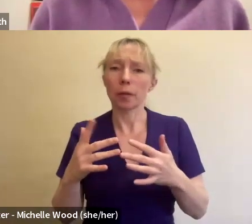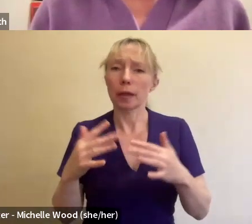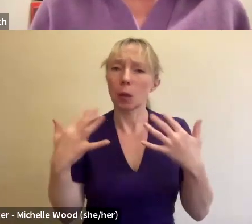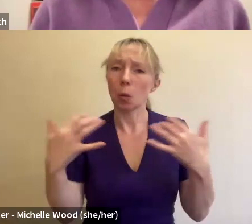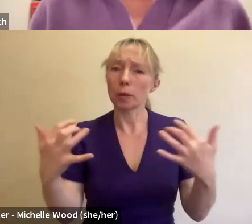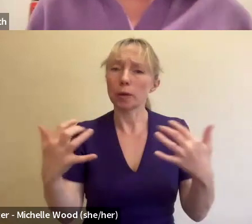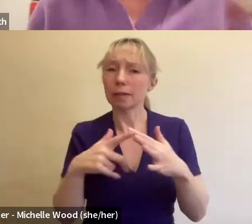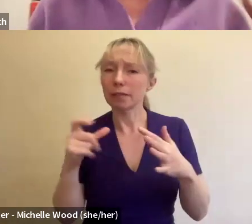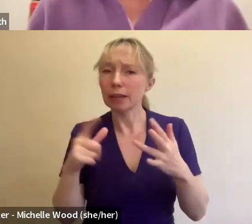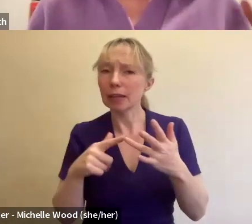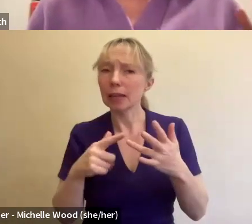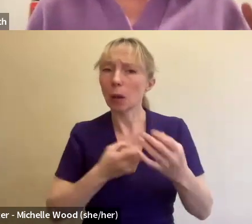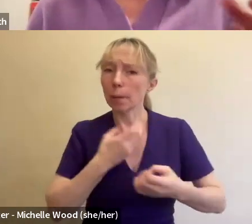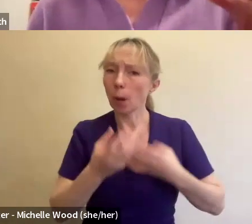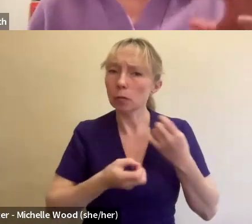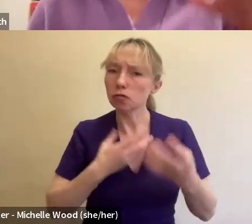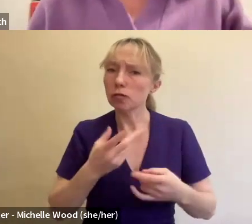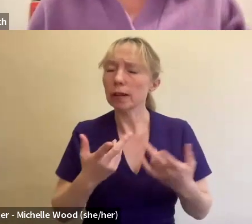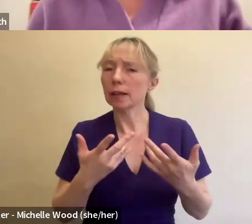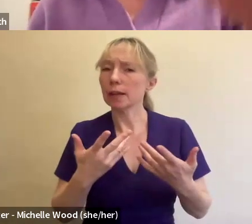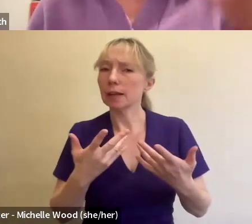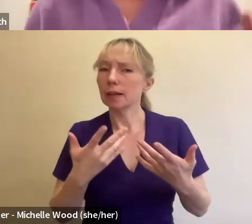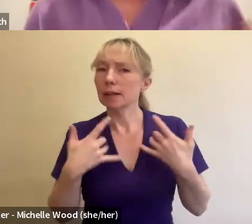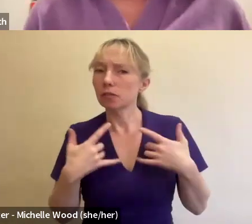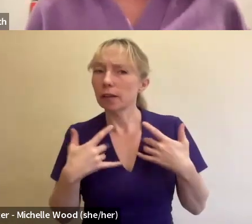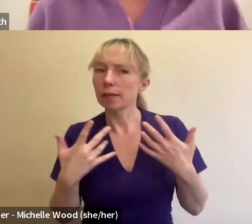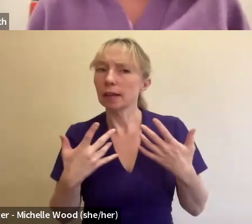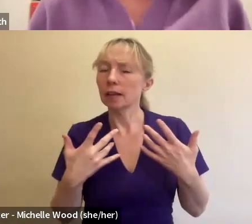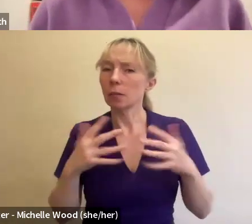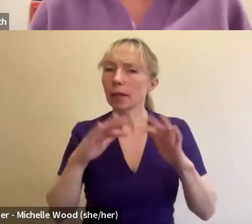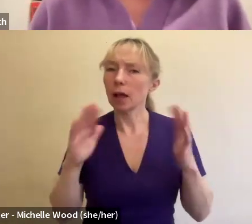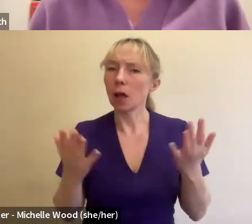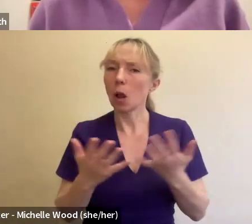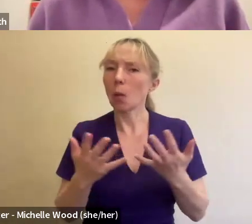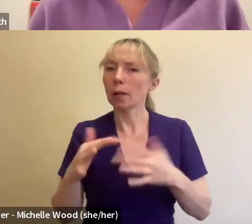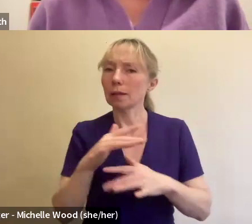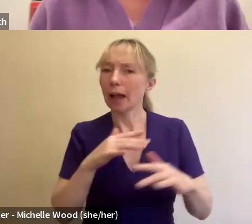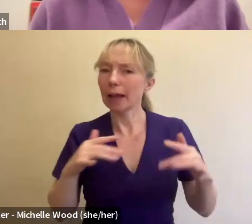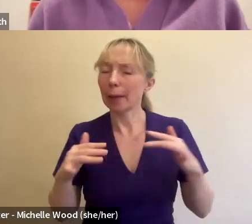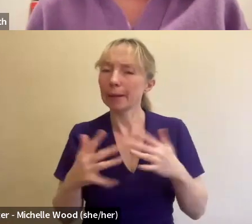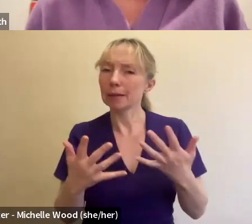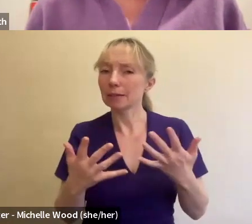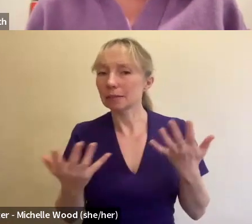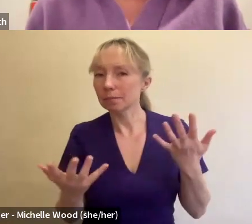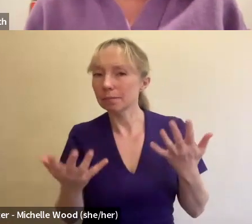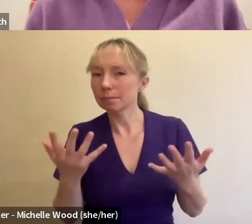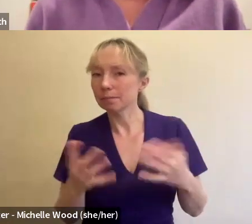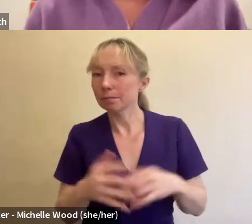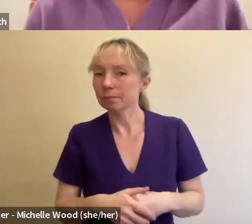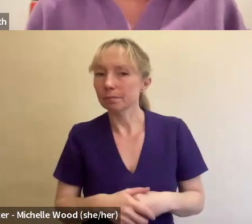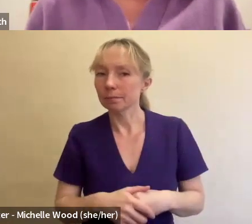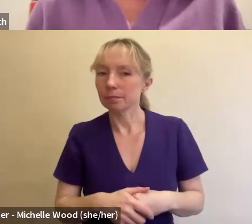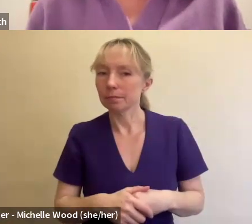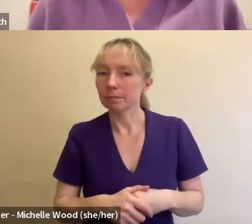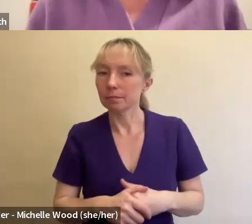are interesting in their global dynamics, I suppose, is the point I'm getting at. Yes, That